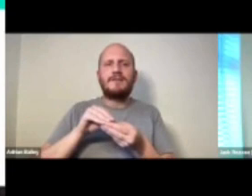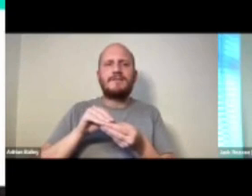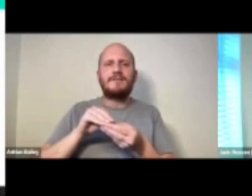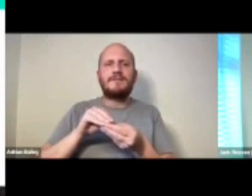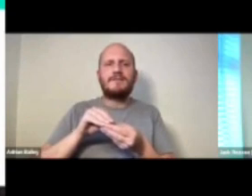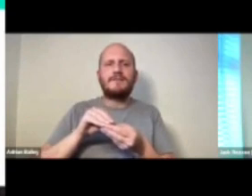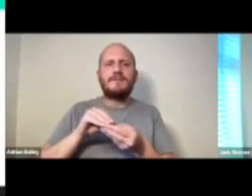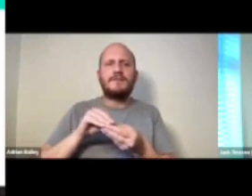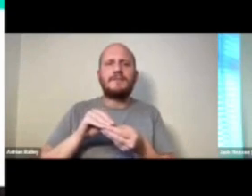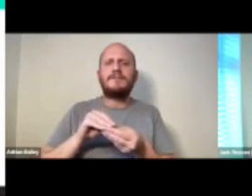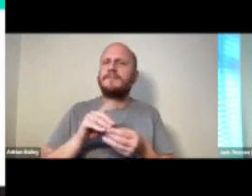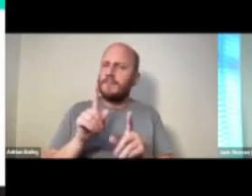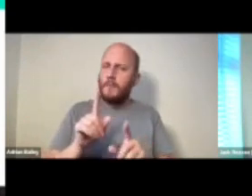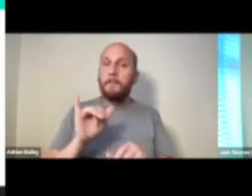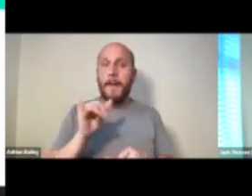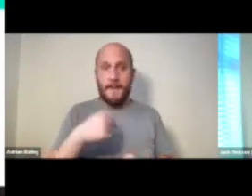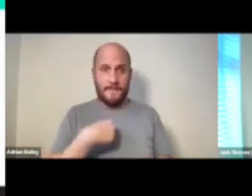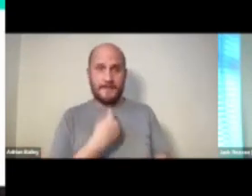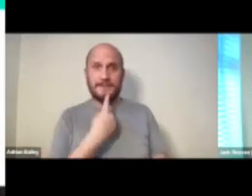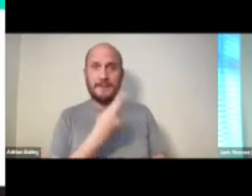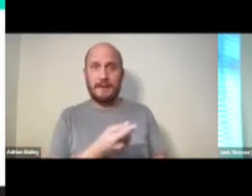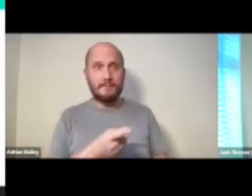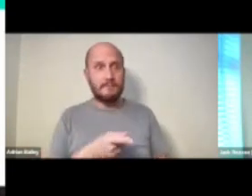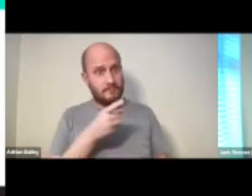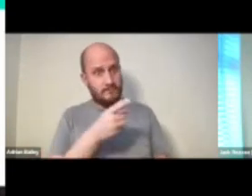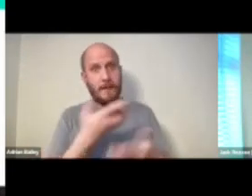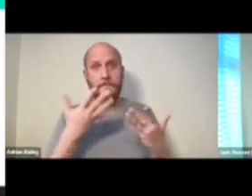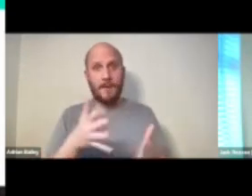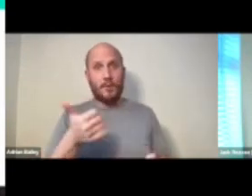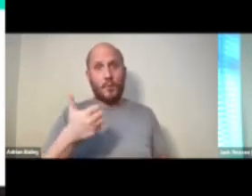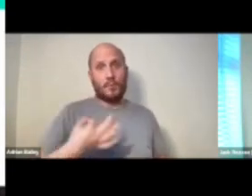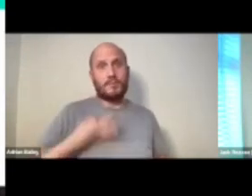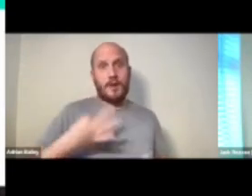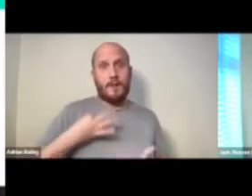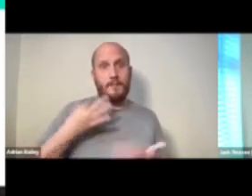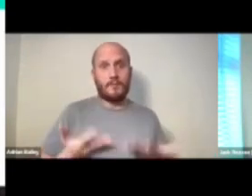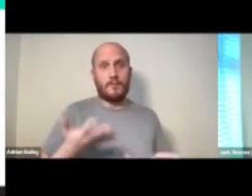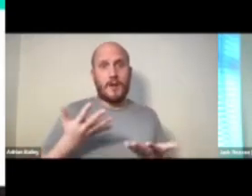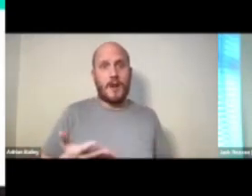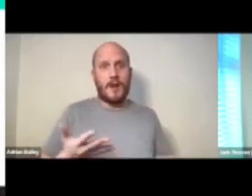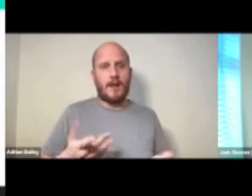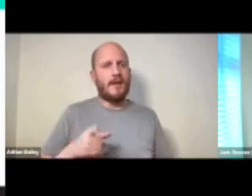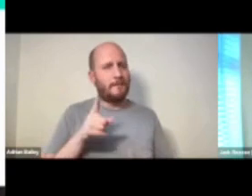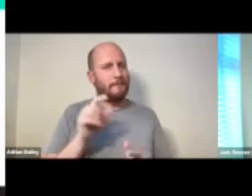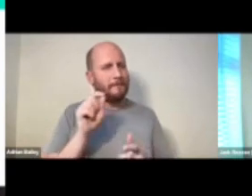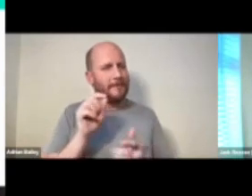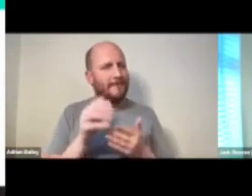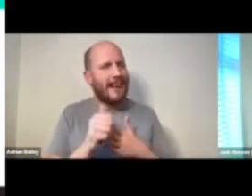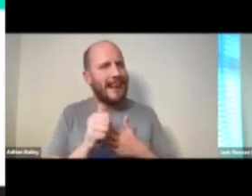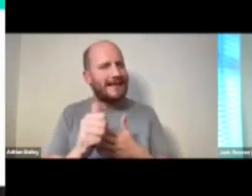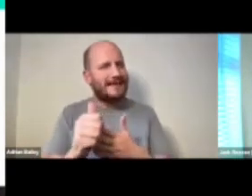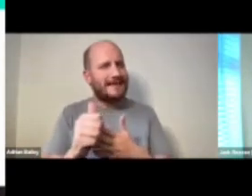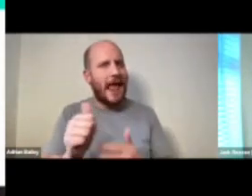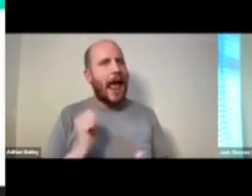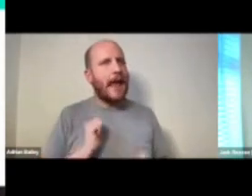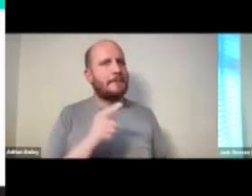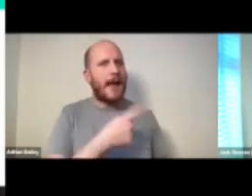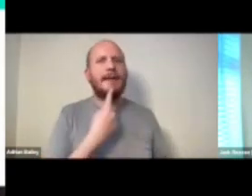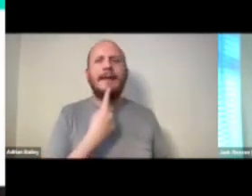example, an interviewer might say, "Did you have a good time today?" And that might be leading. It expects a positive